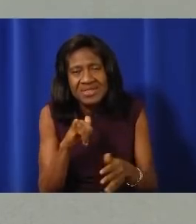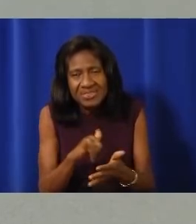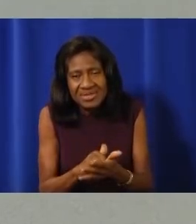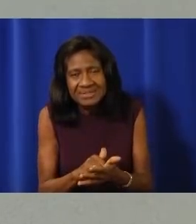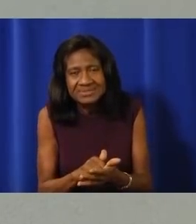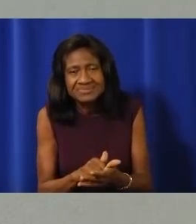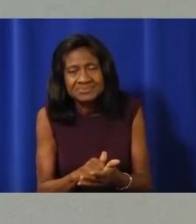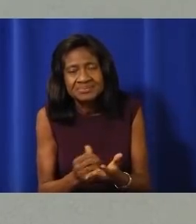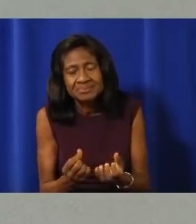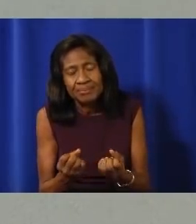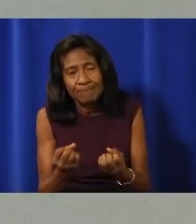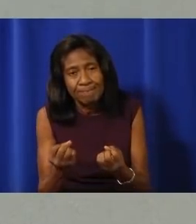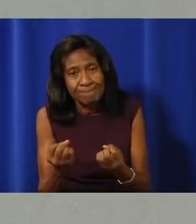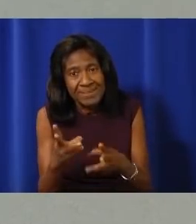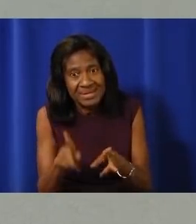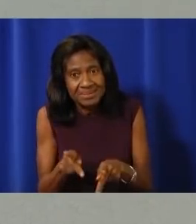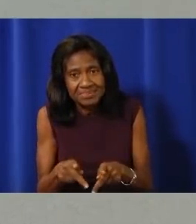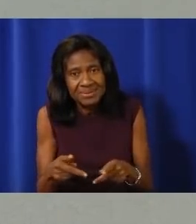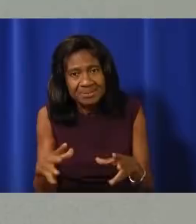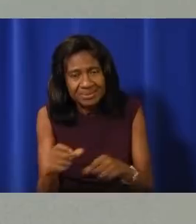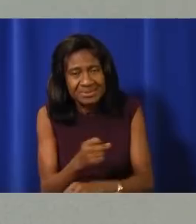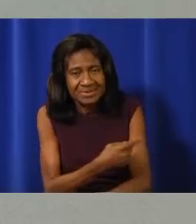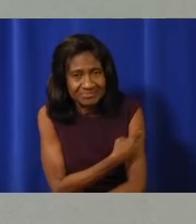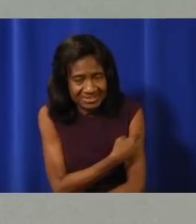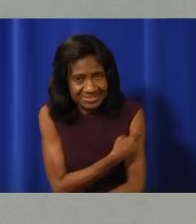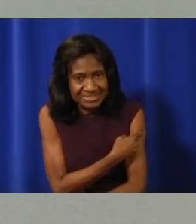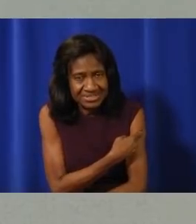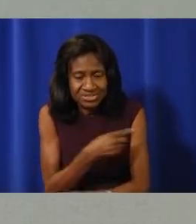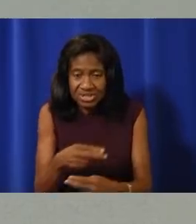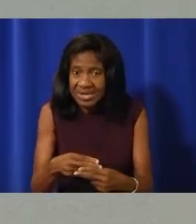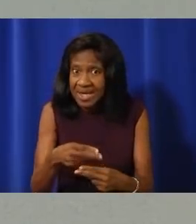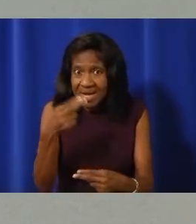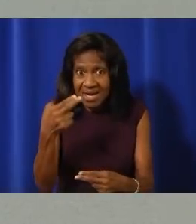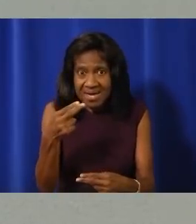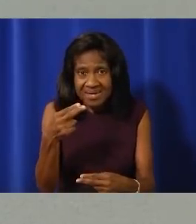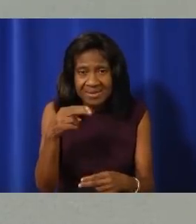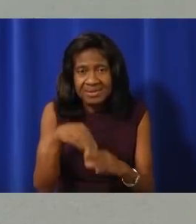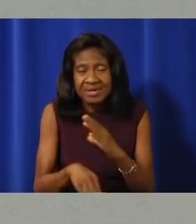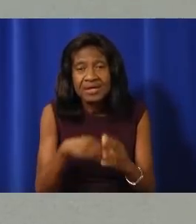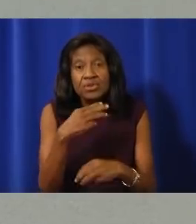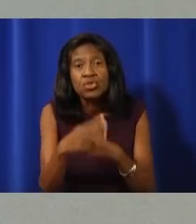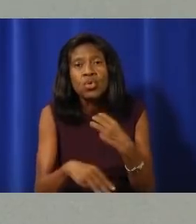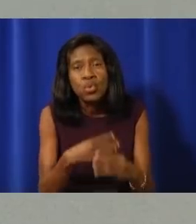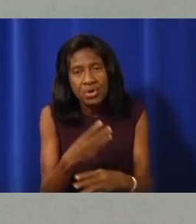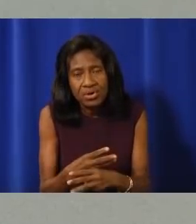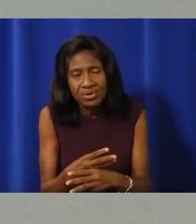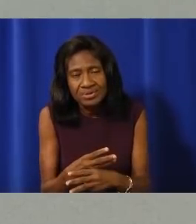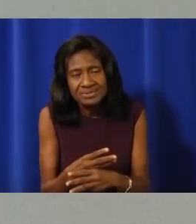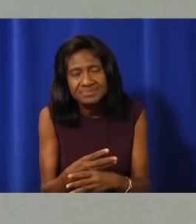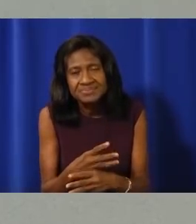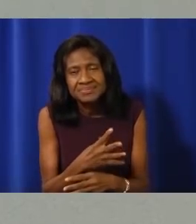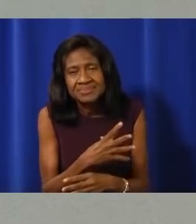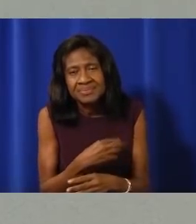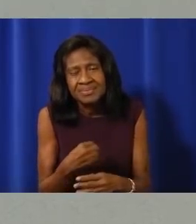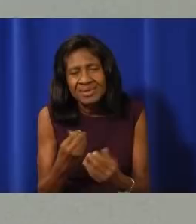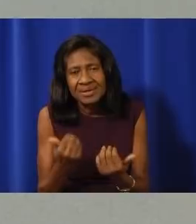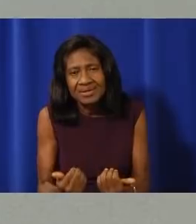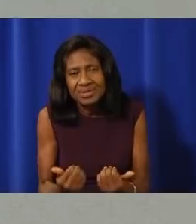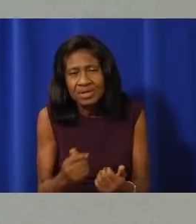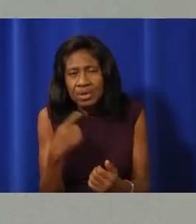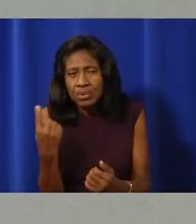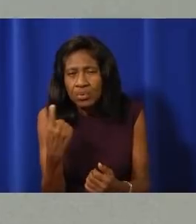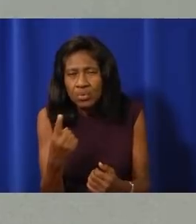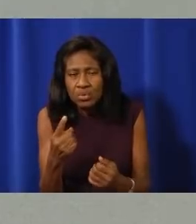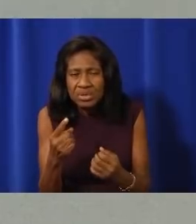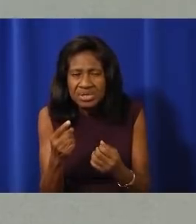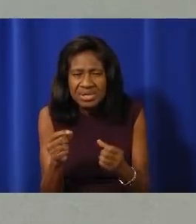protection, one of the highest rates anywhere in the world. And we still only have a small number of cases of community